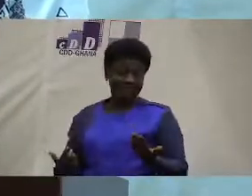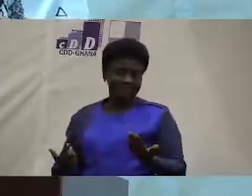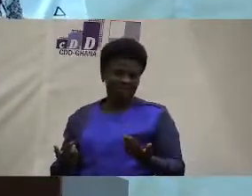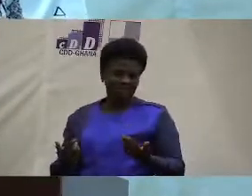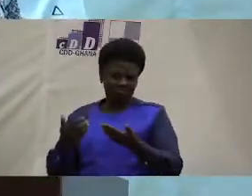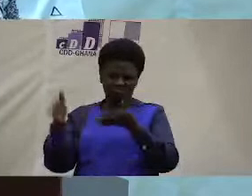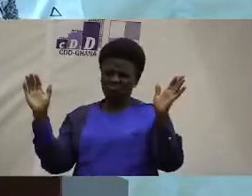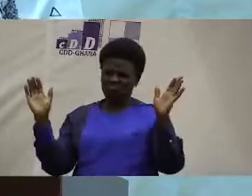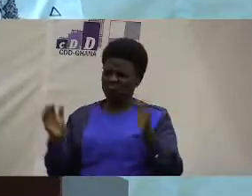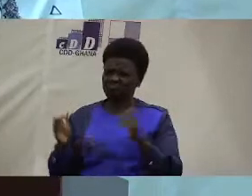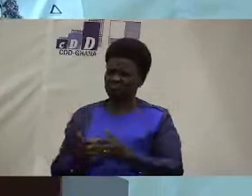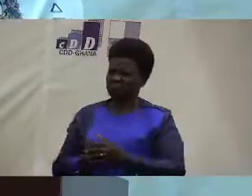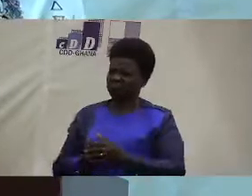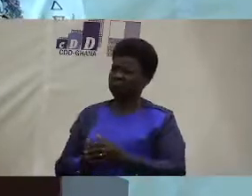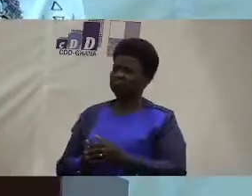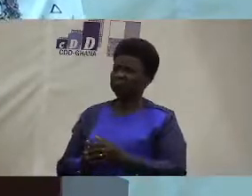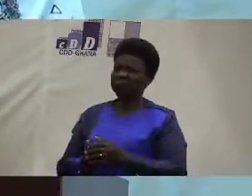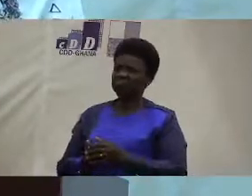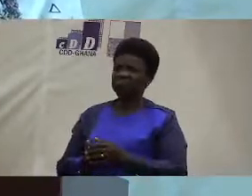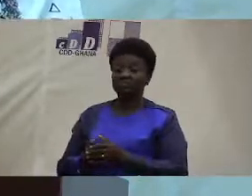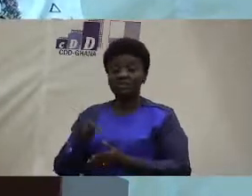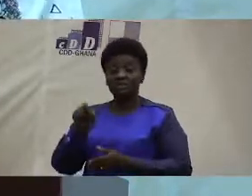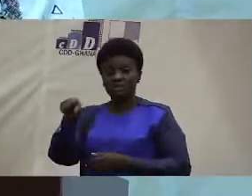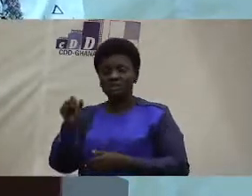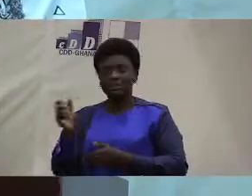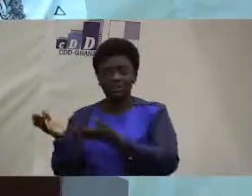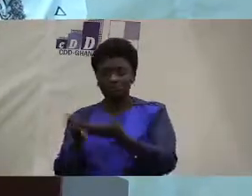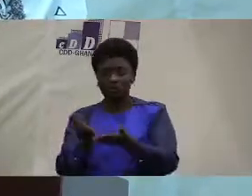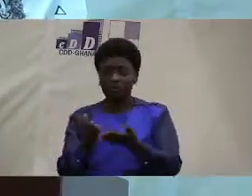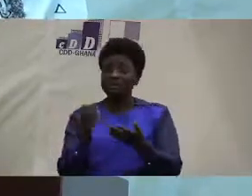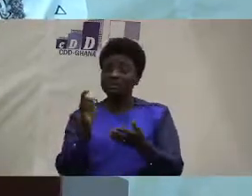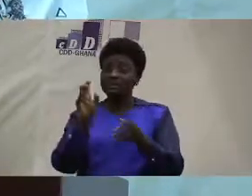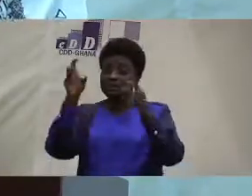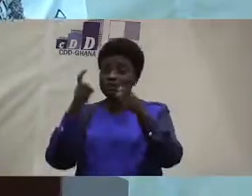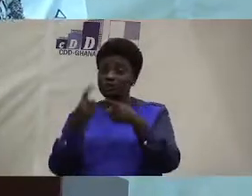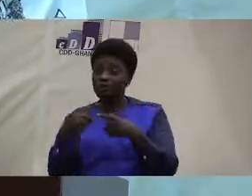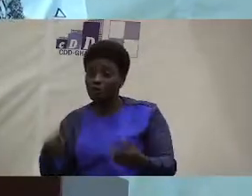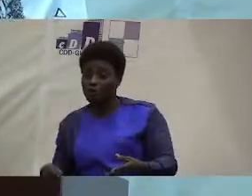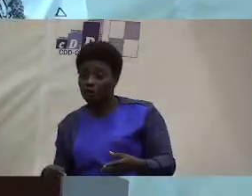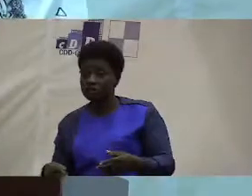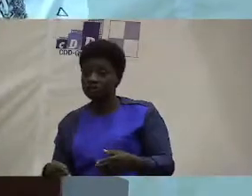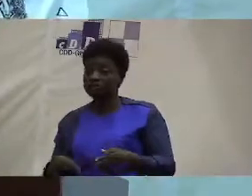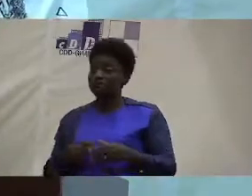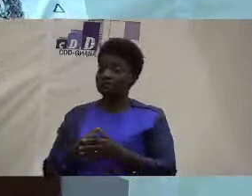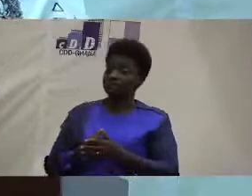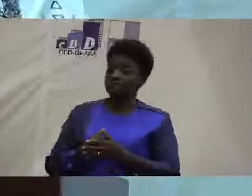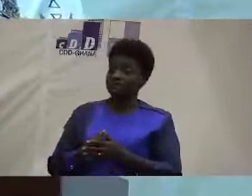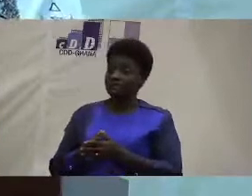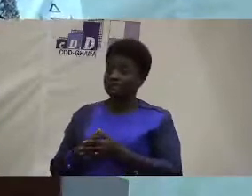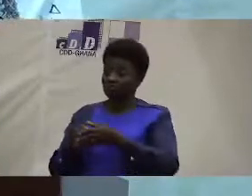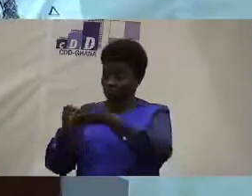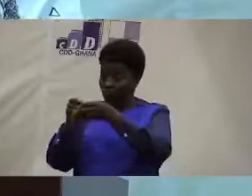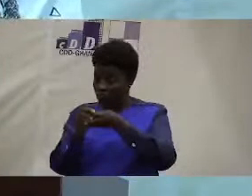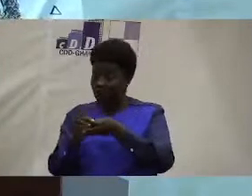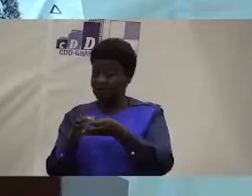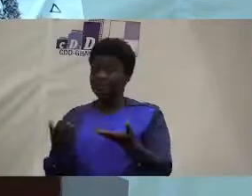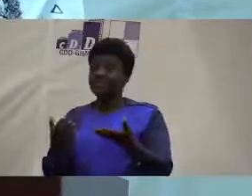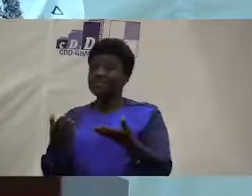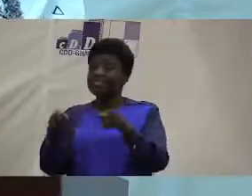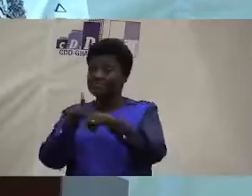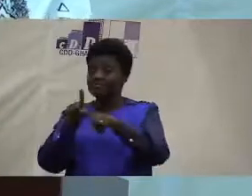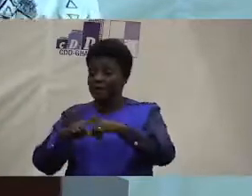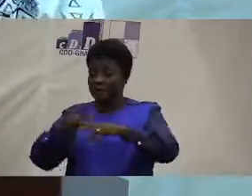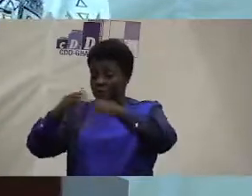you are lost. He raised the issue of polarization. He raised the issue of building the